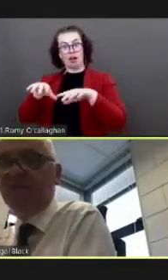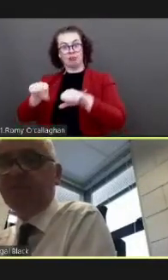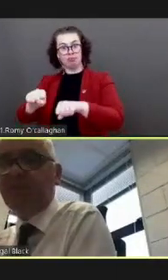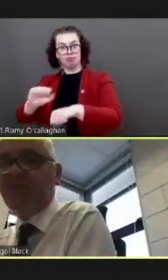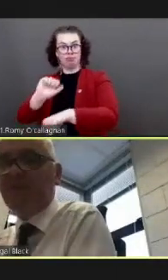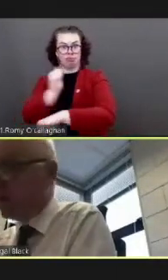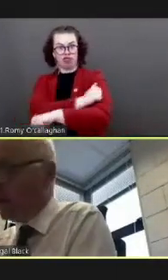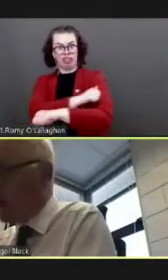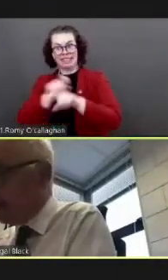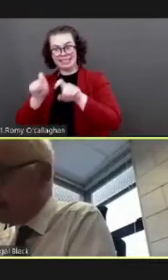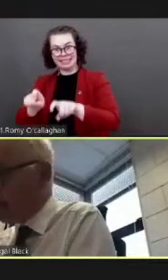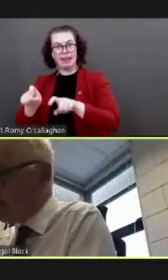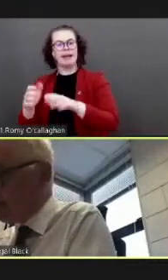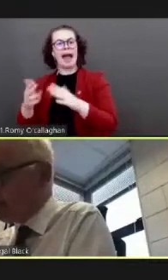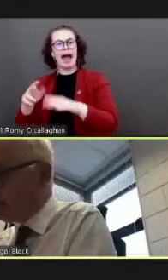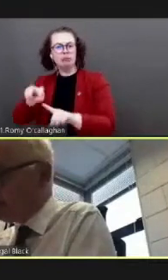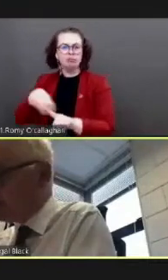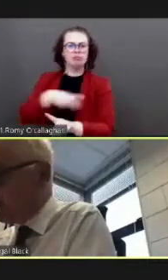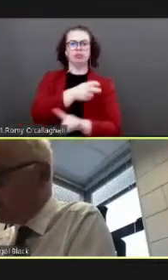community